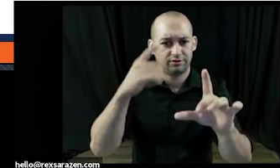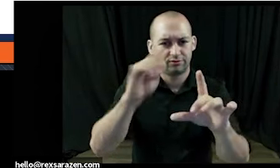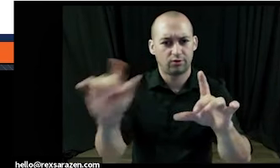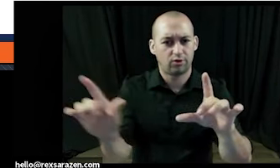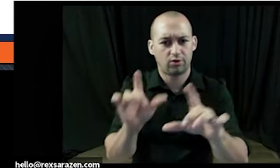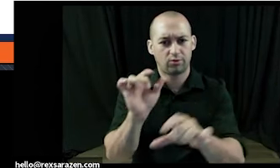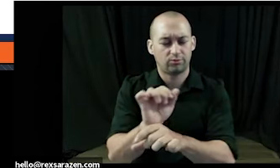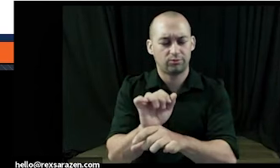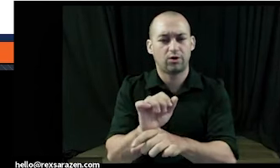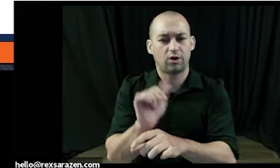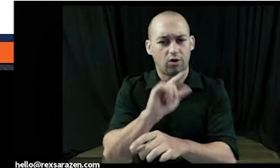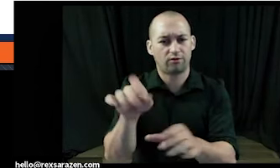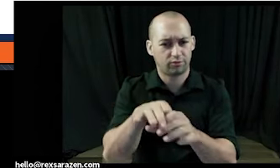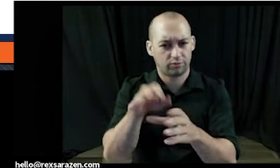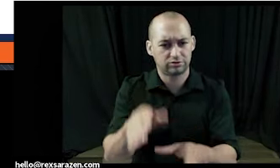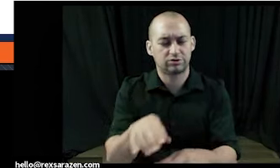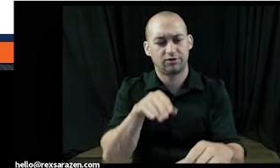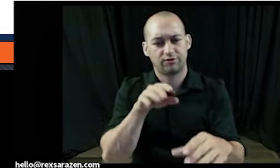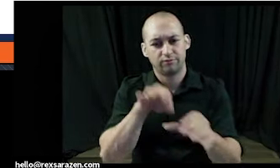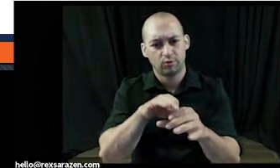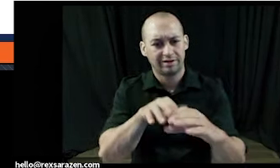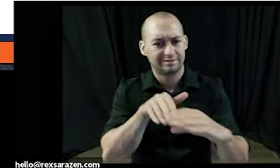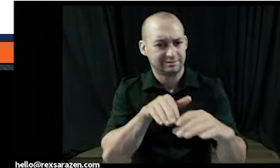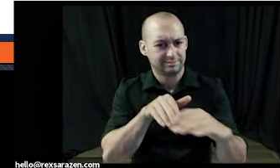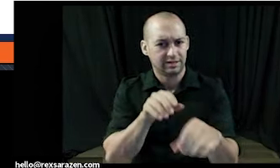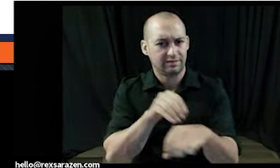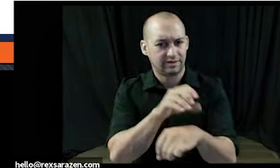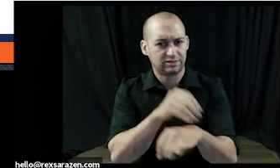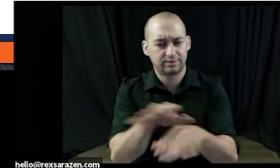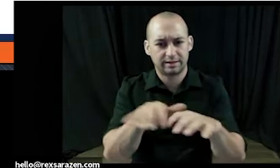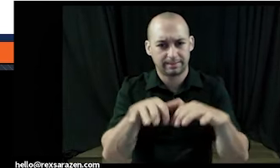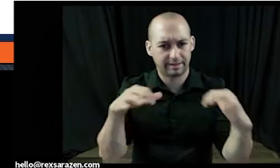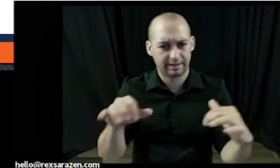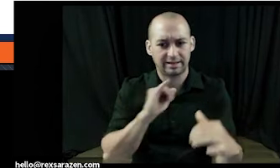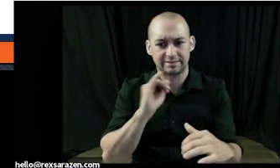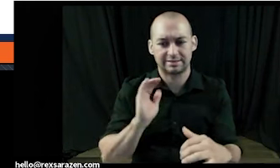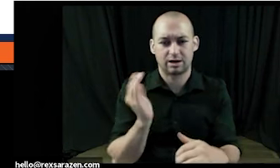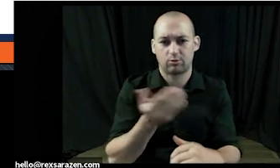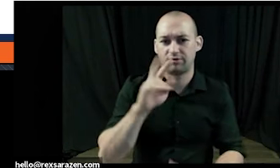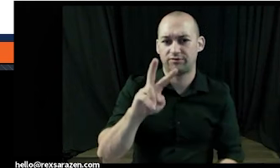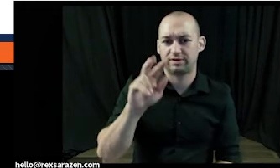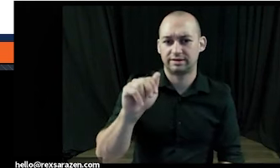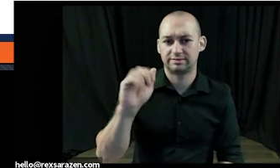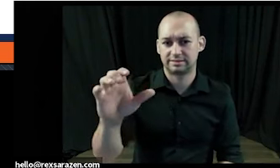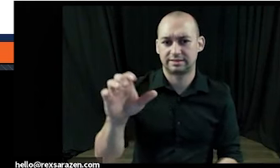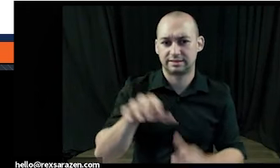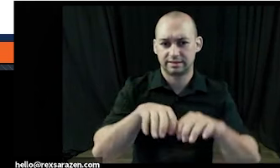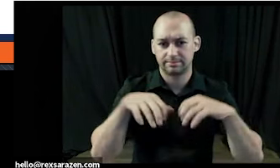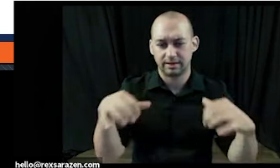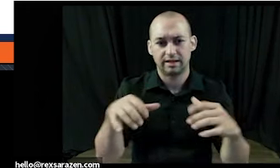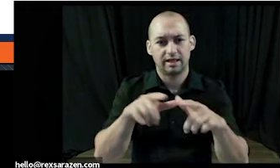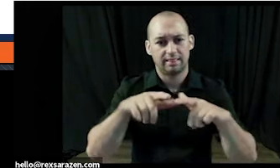Voting Accessibility Advisory Committee, which is our VAC committee, our